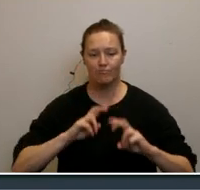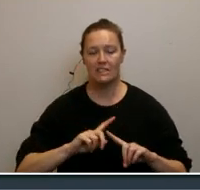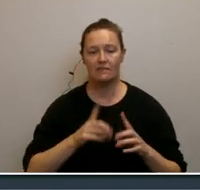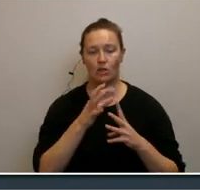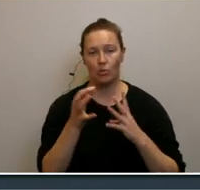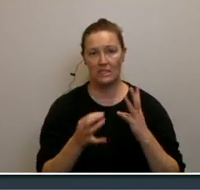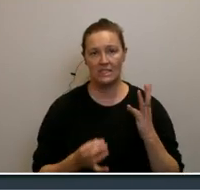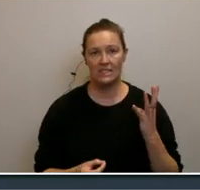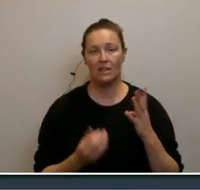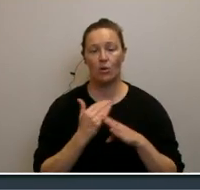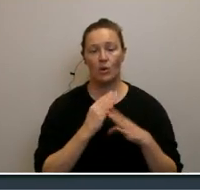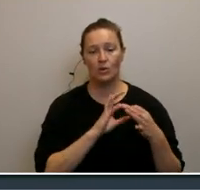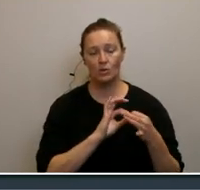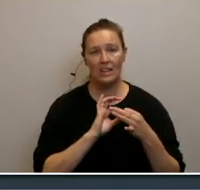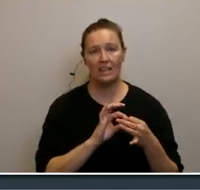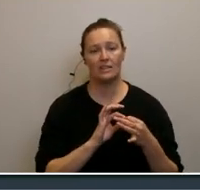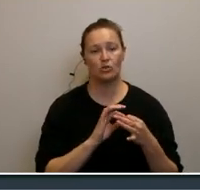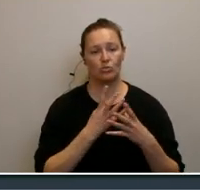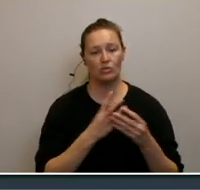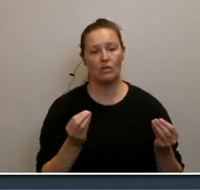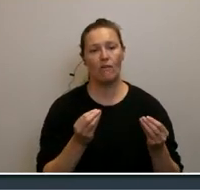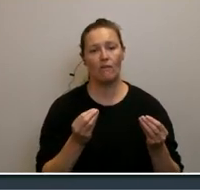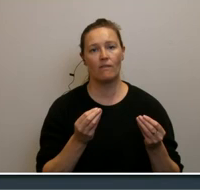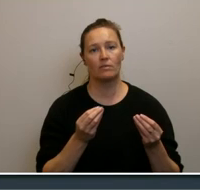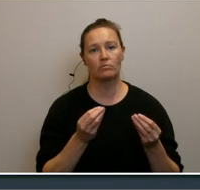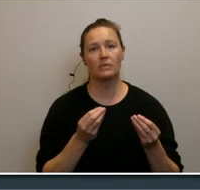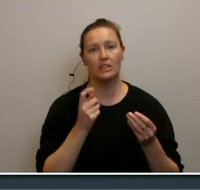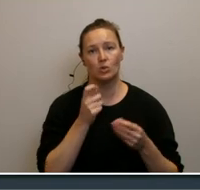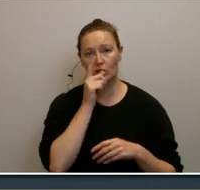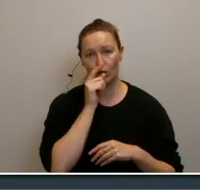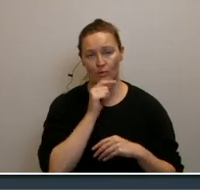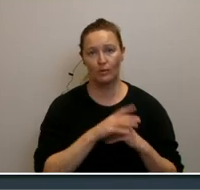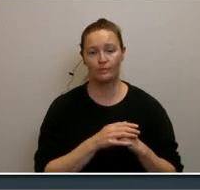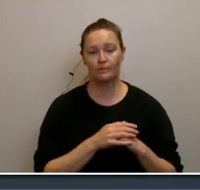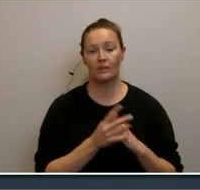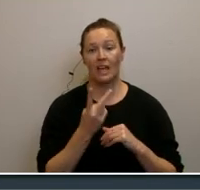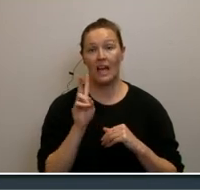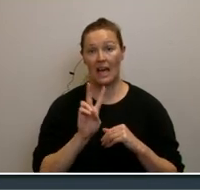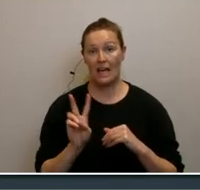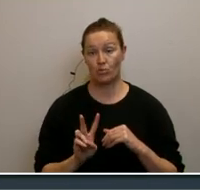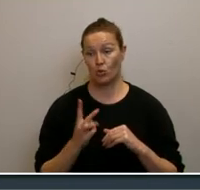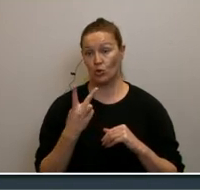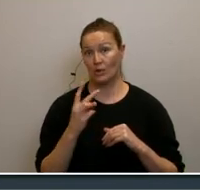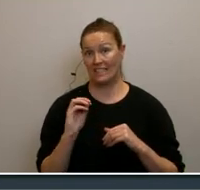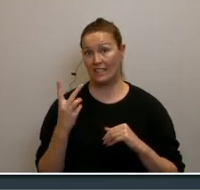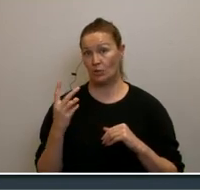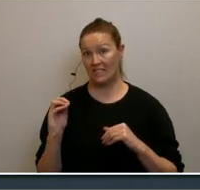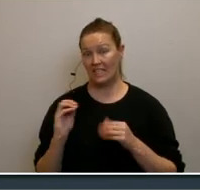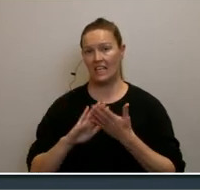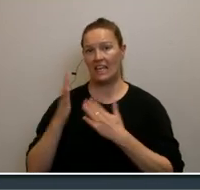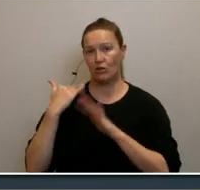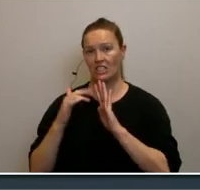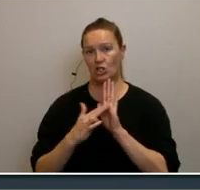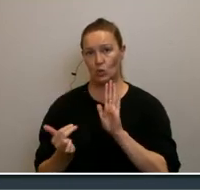of options and work together to resolve this as soon as possible. In April 2020, Heritage New